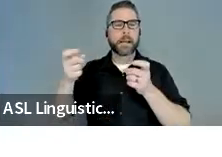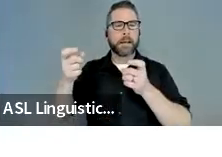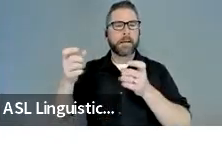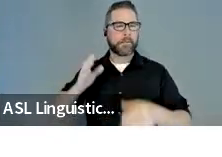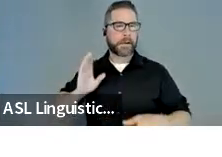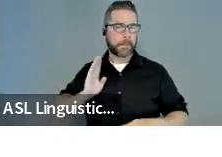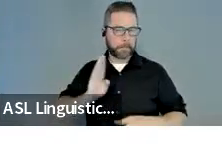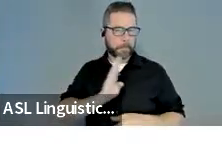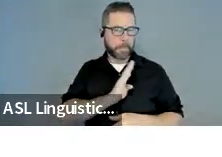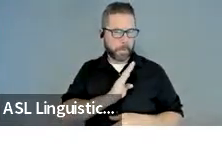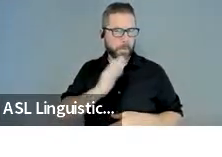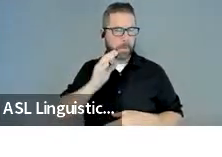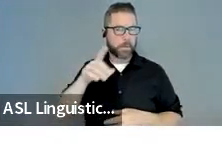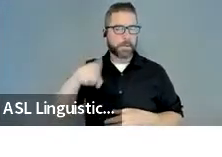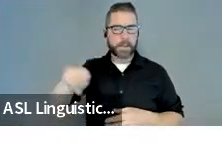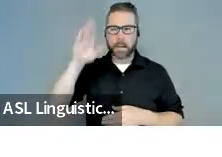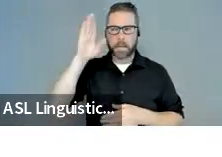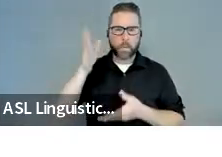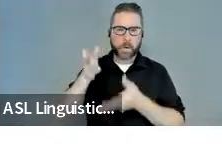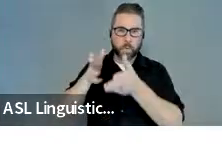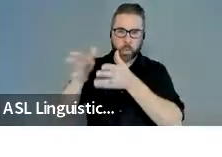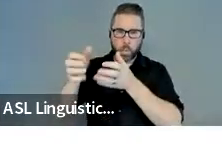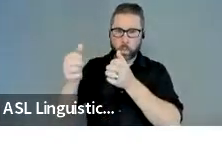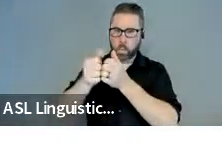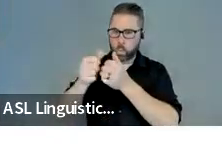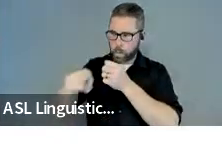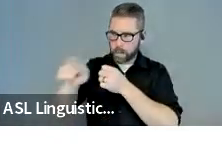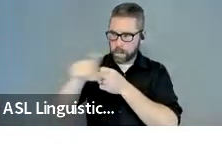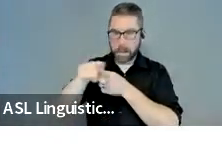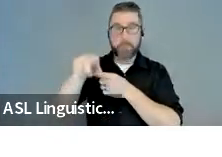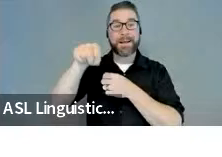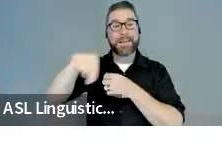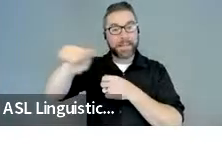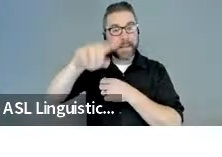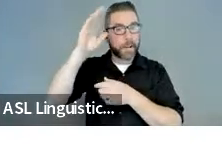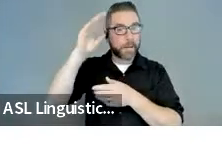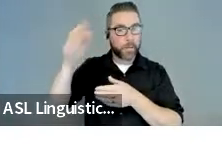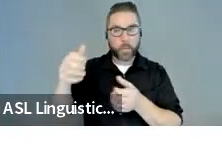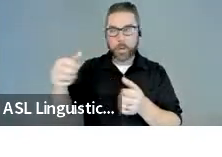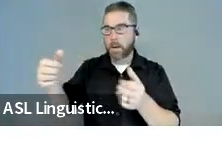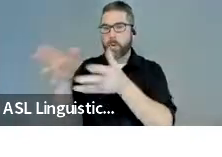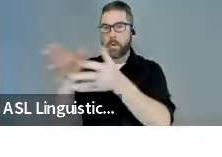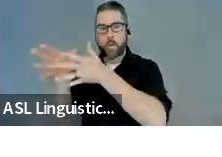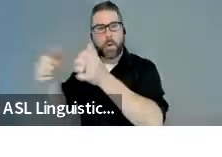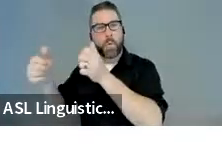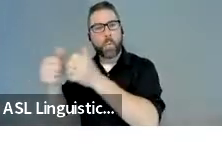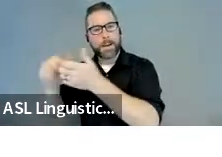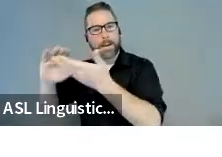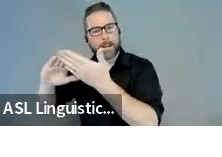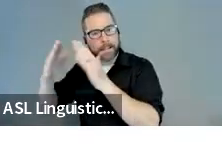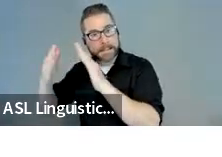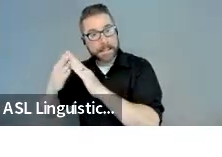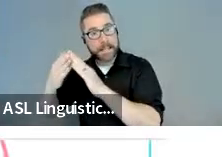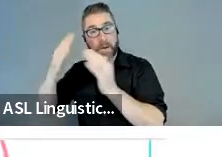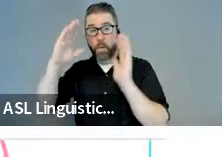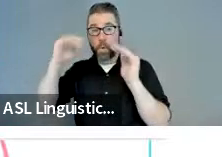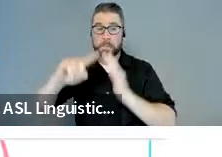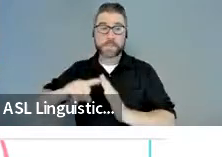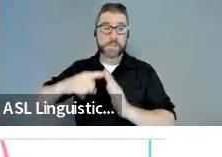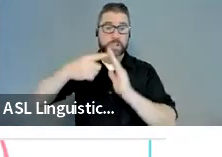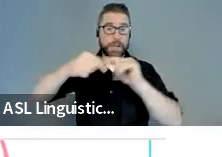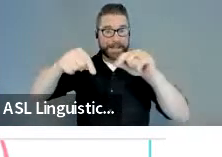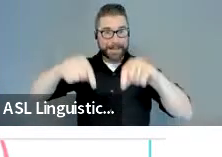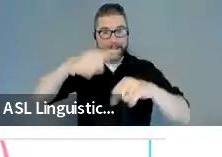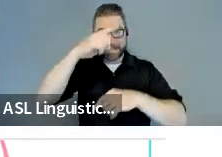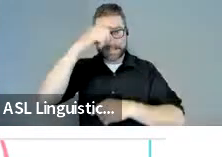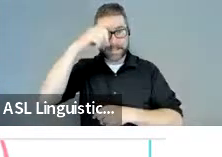We would work with the city, and then they could start in the summer. But again, certainly just looking for any other questions,